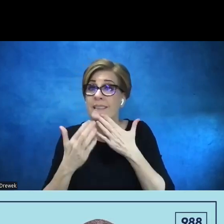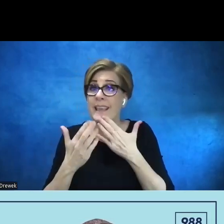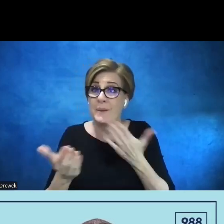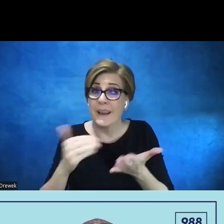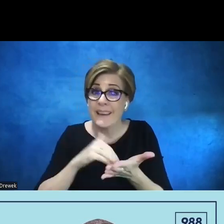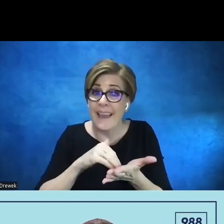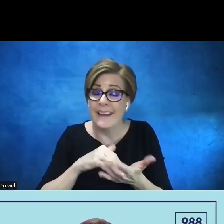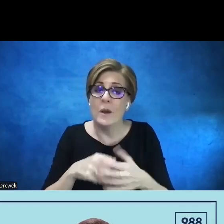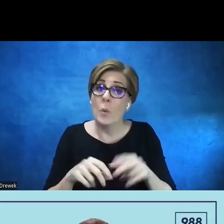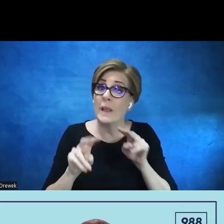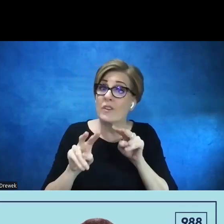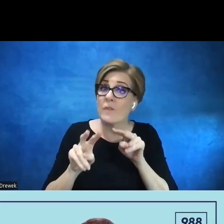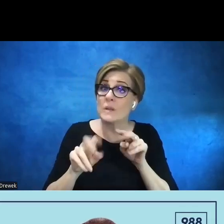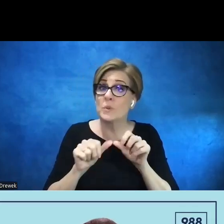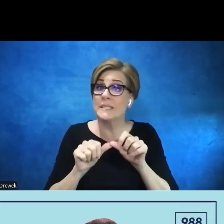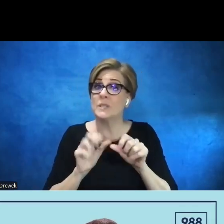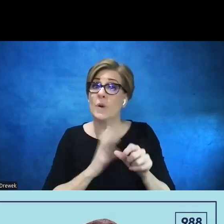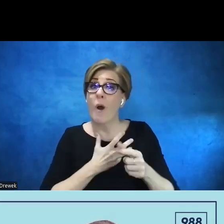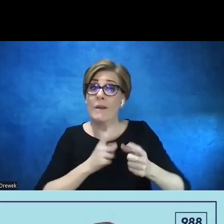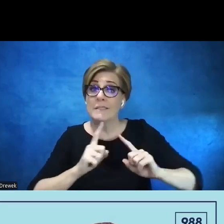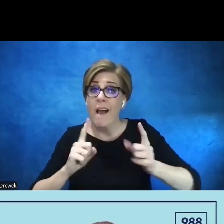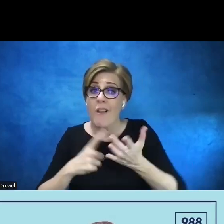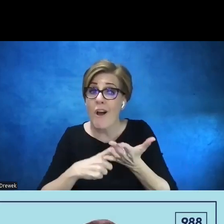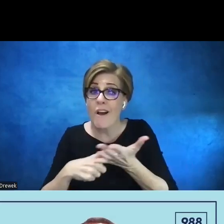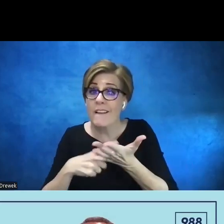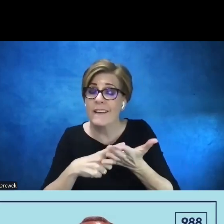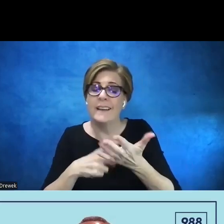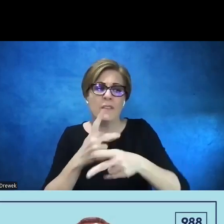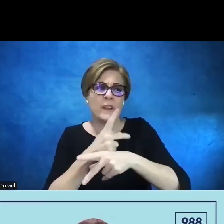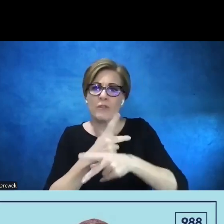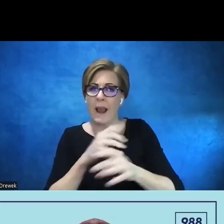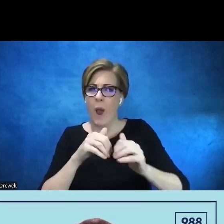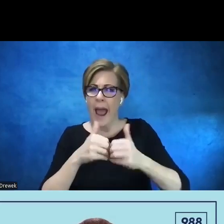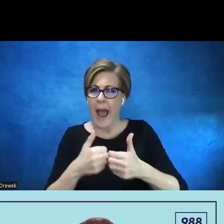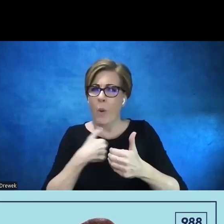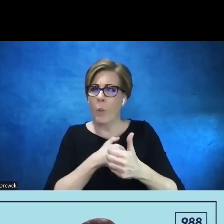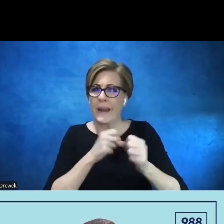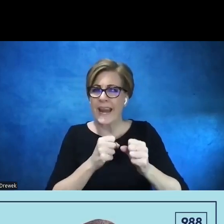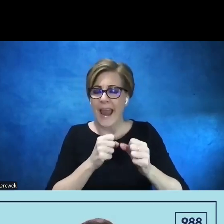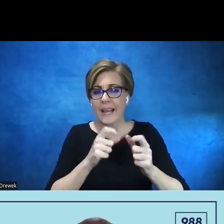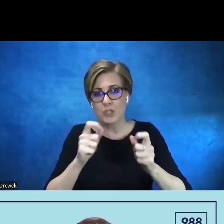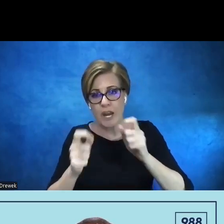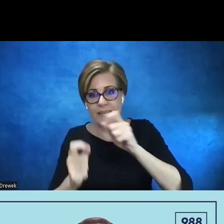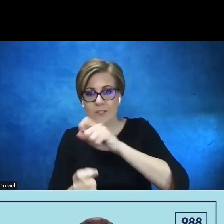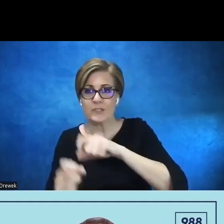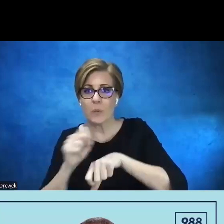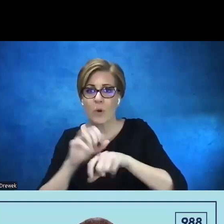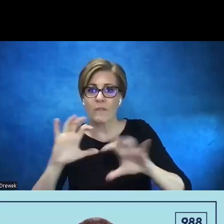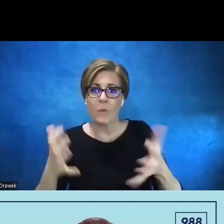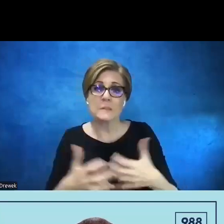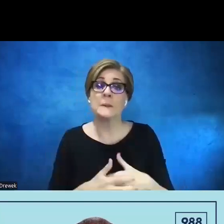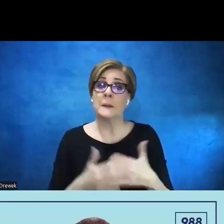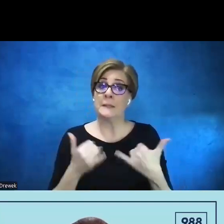look forward to continuing our dialogue and finding out how this needle gets moved. So let's move now to